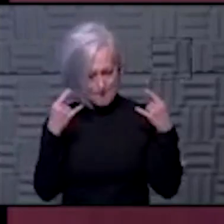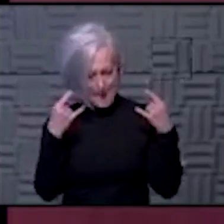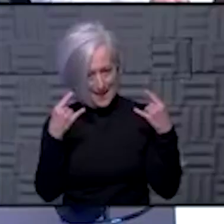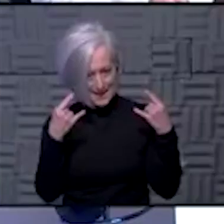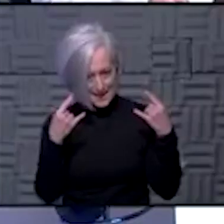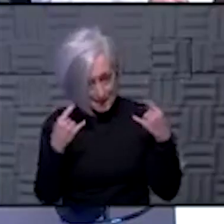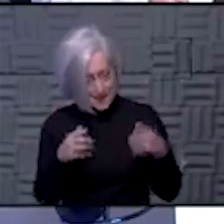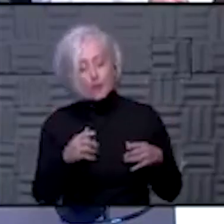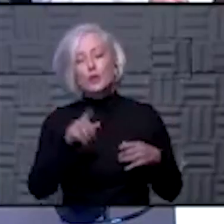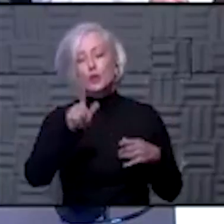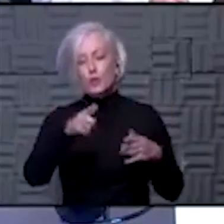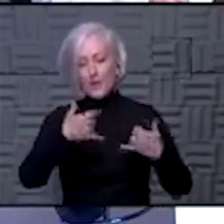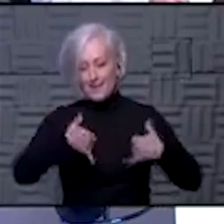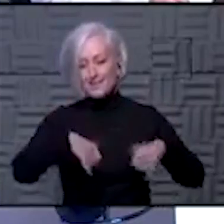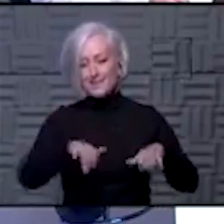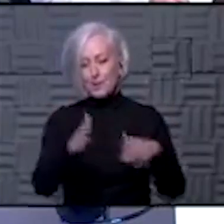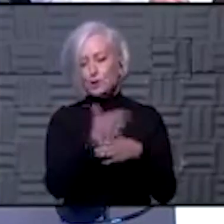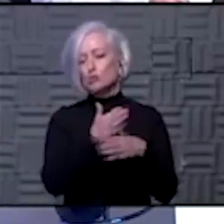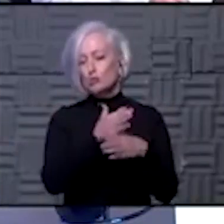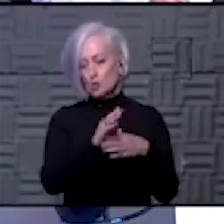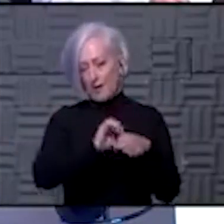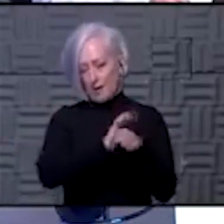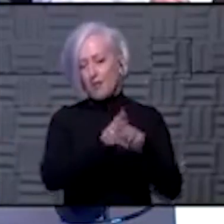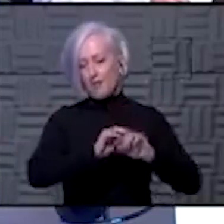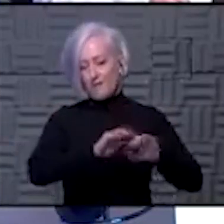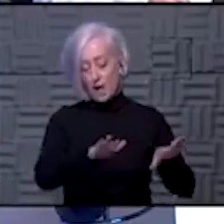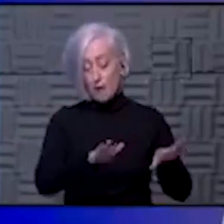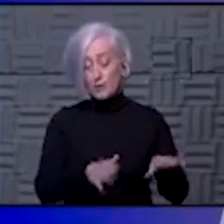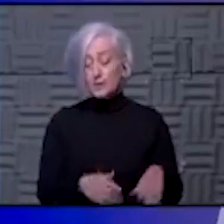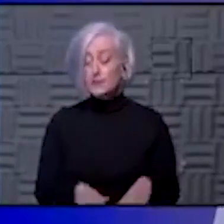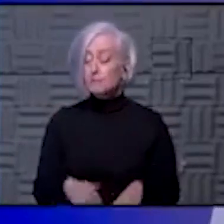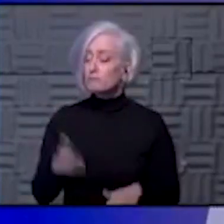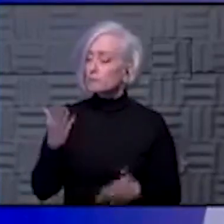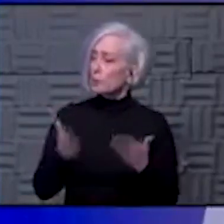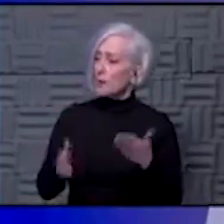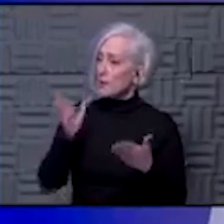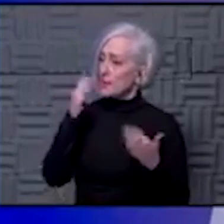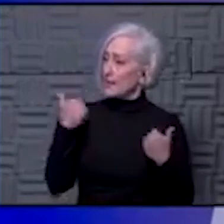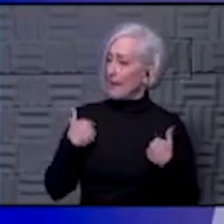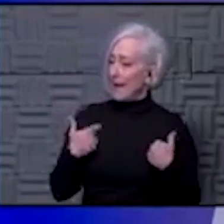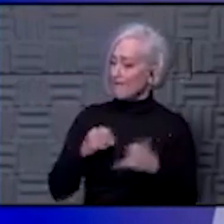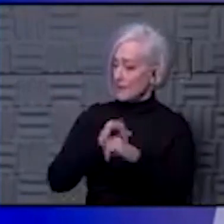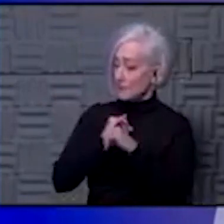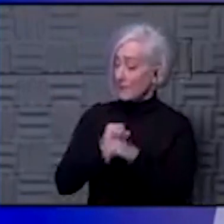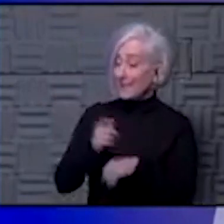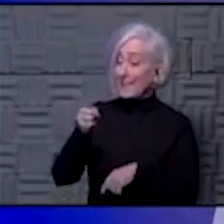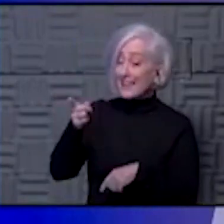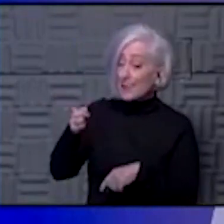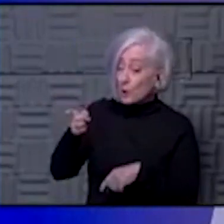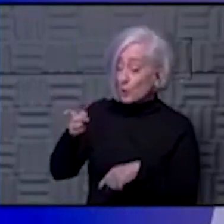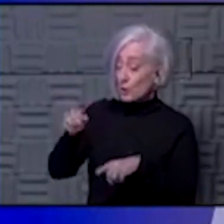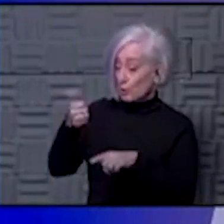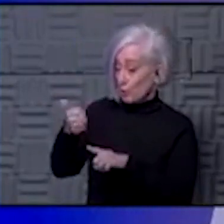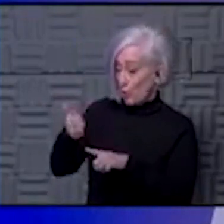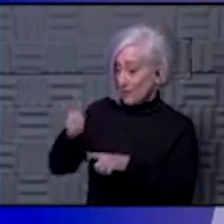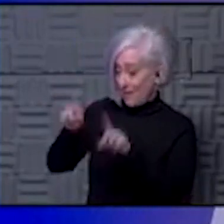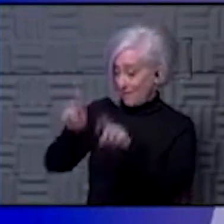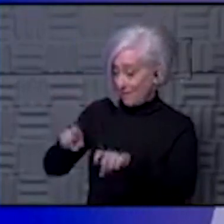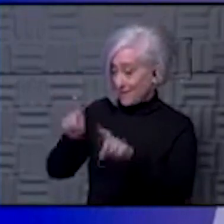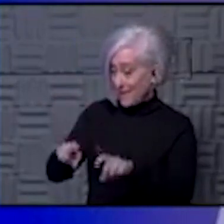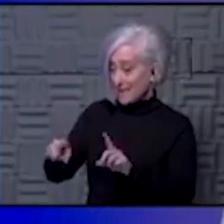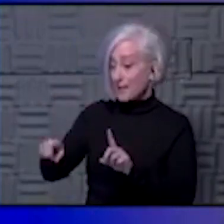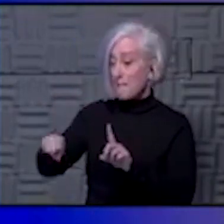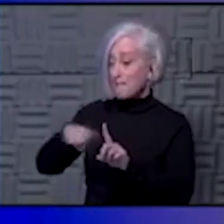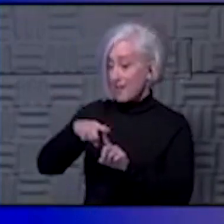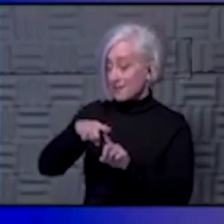virus. Yeah, you probably do have immunity. We really, if you've been tested and positive within 90 days,